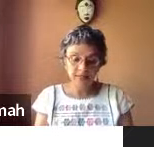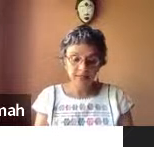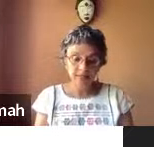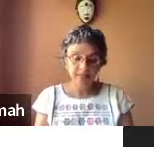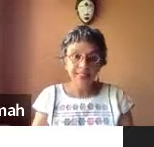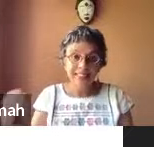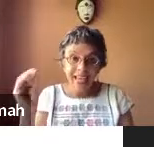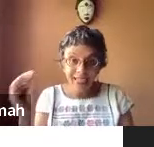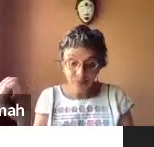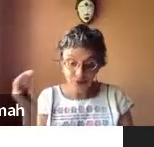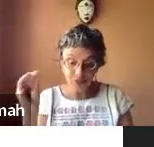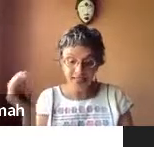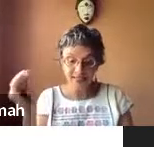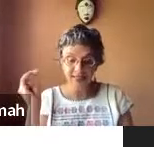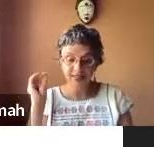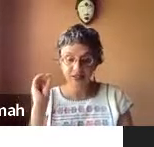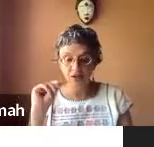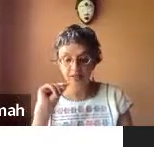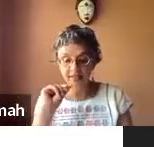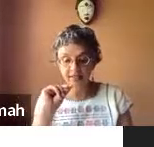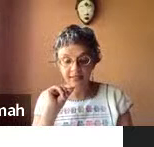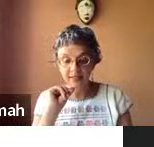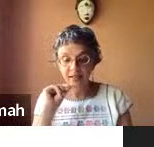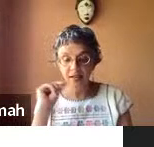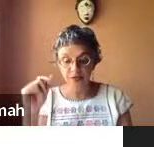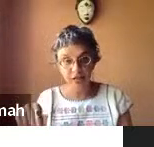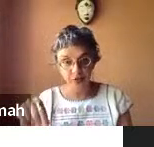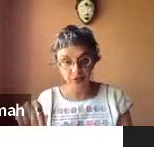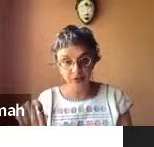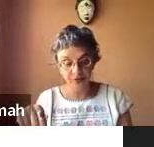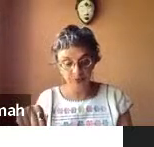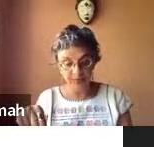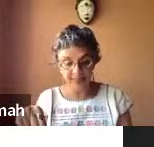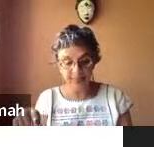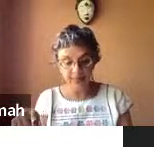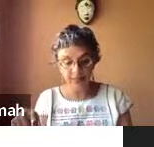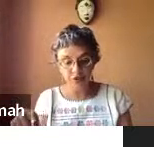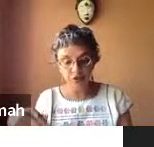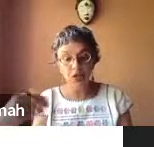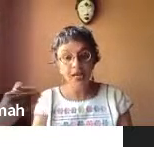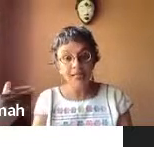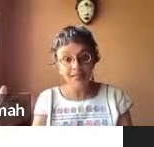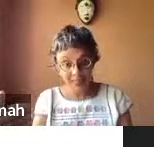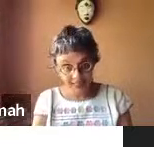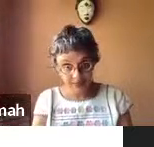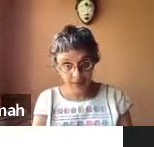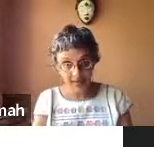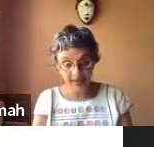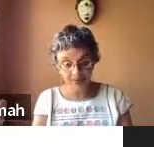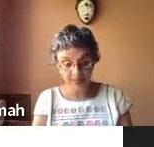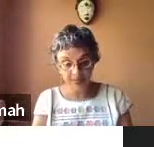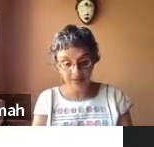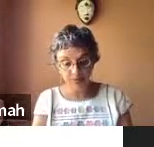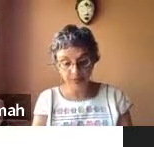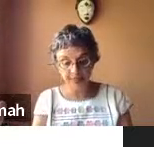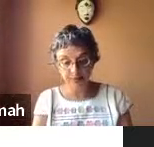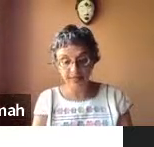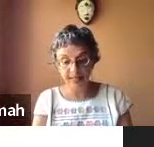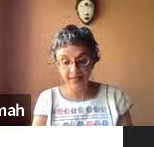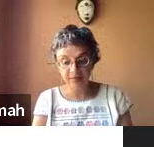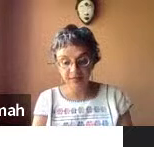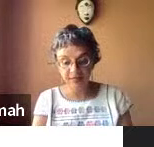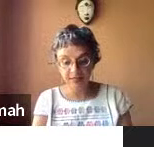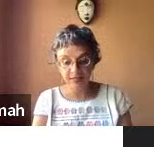metric the 10% target of general government expenditure set by African